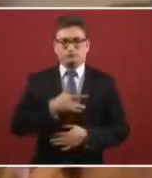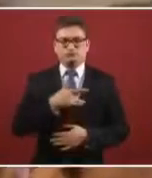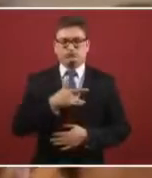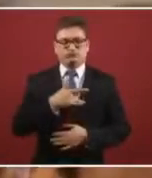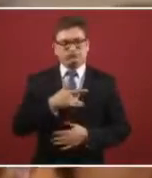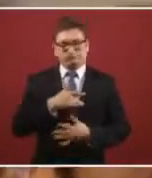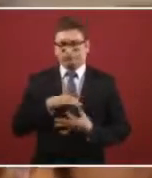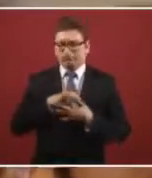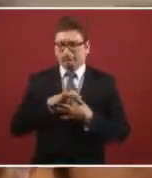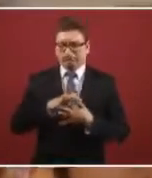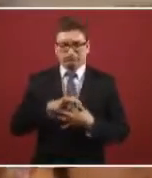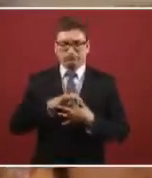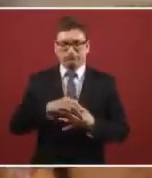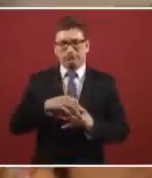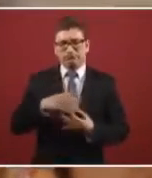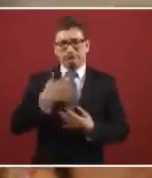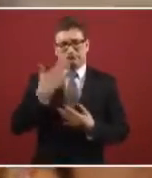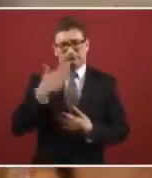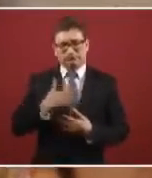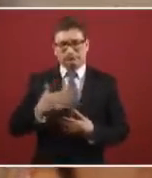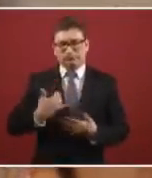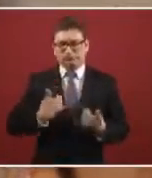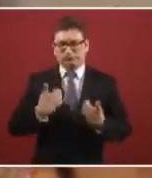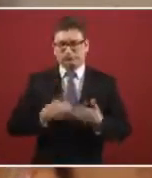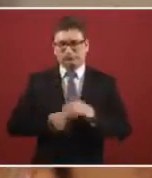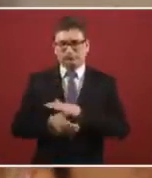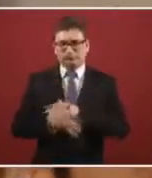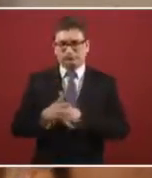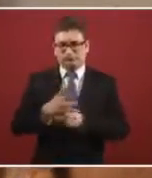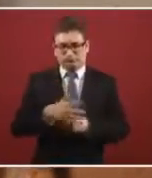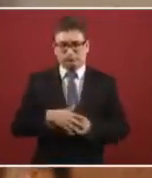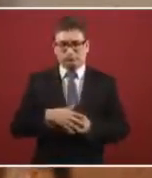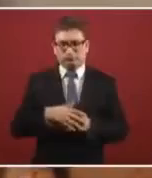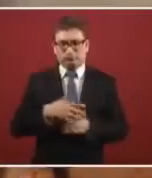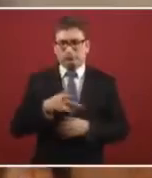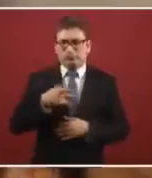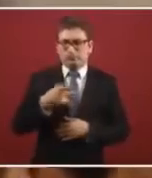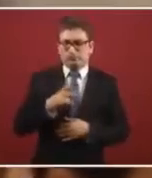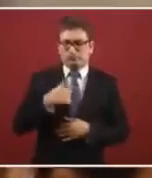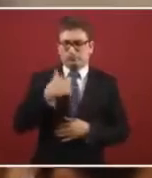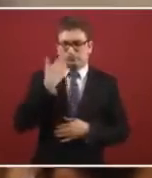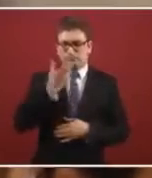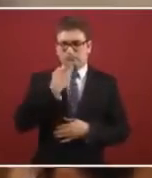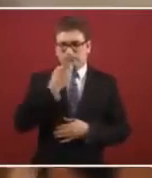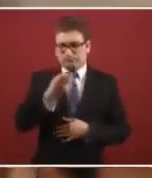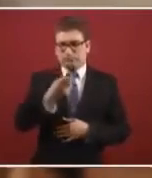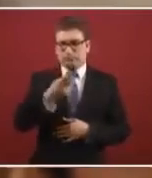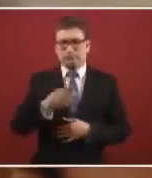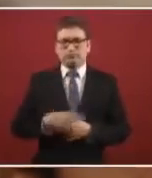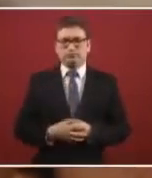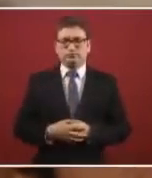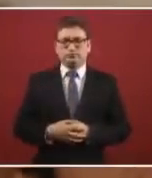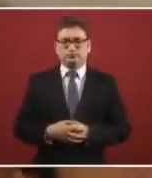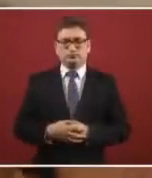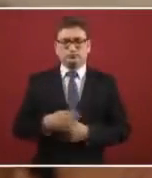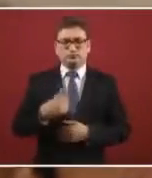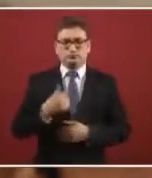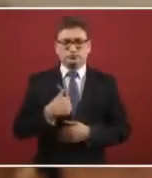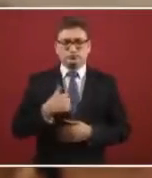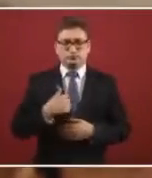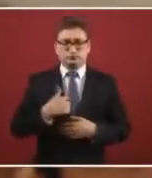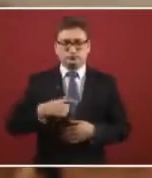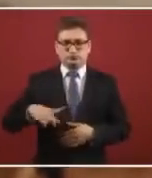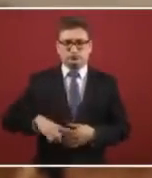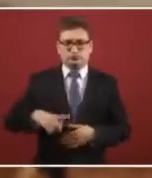I feel very solid, have solidarity with the youth of Guan Sinapa, but I want to tell you,